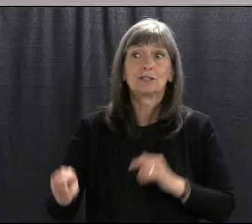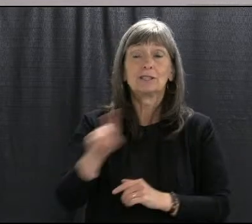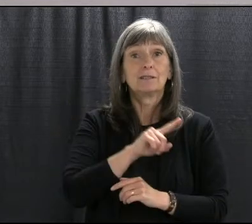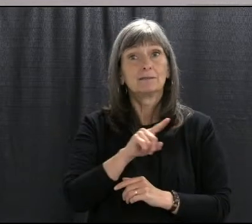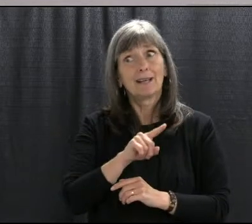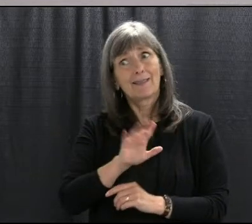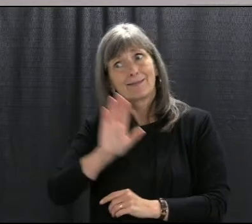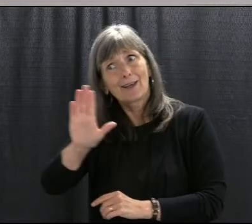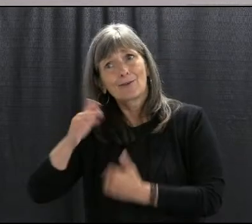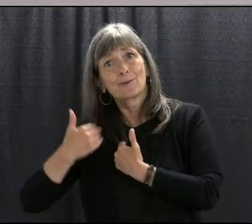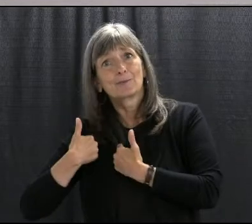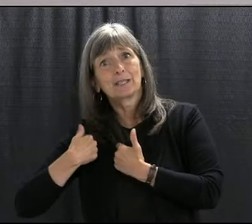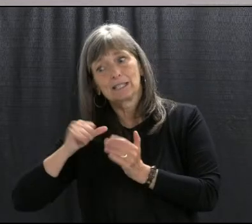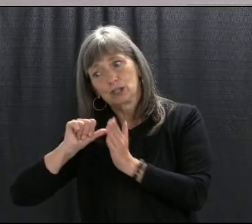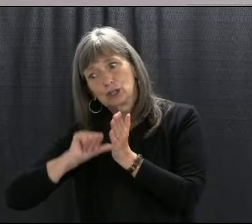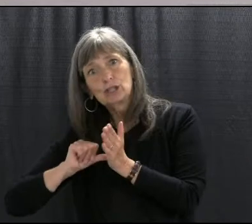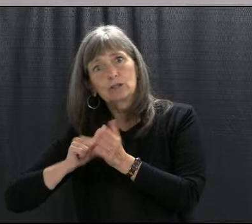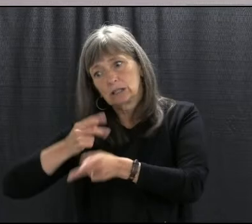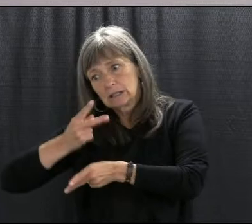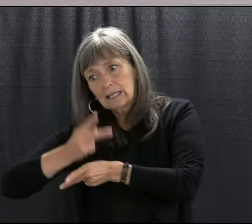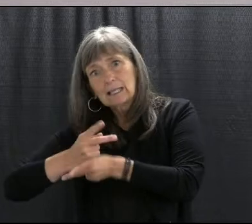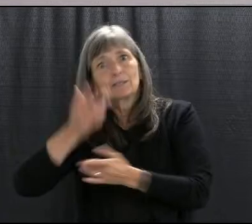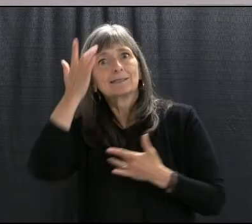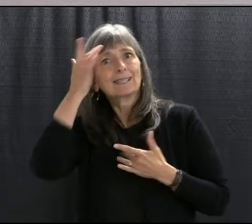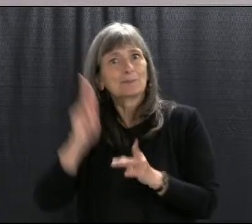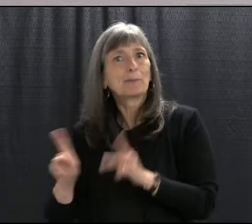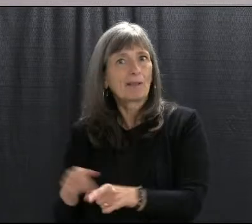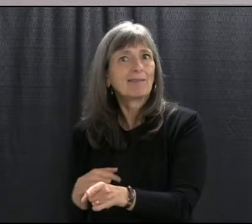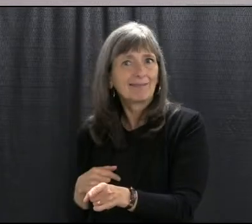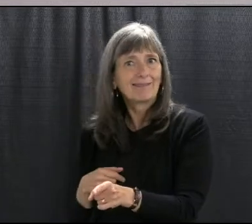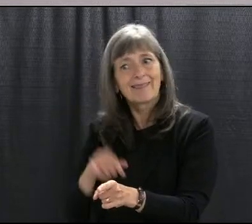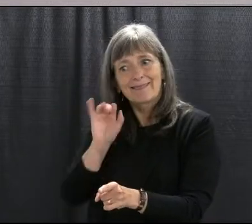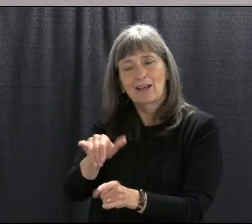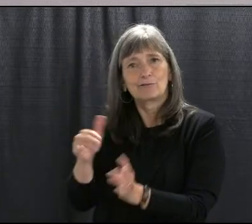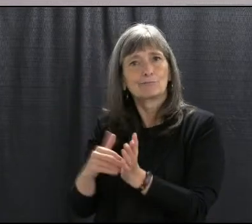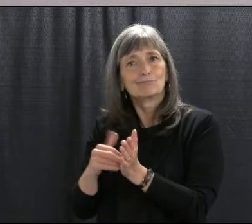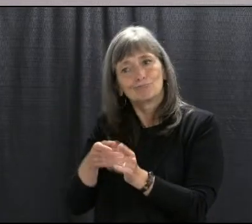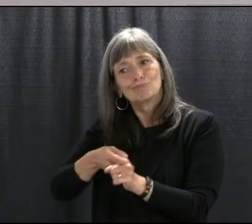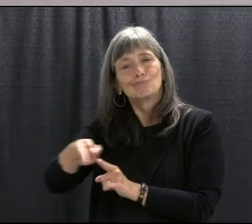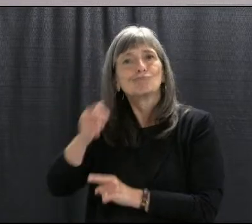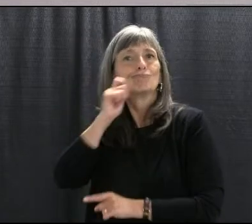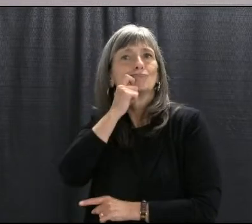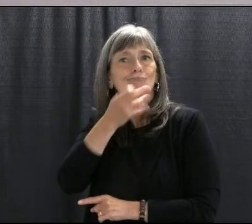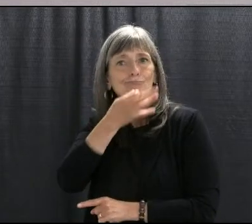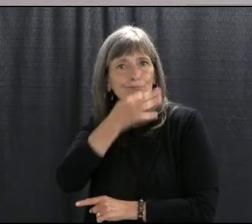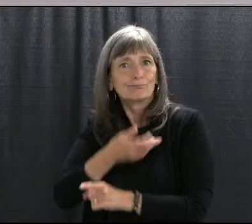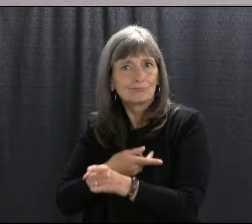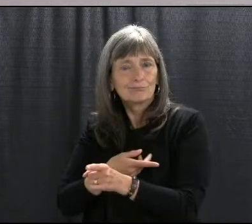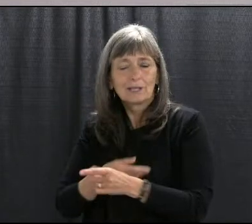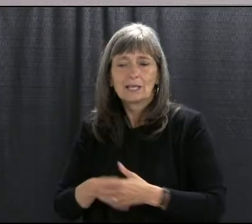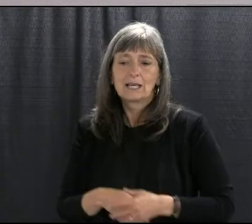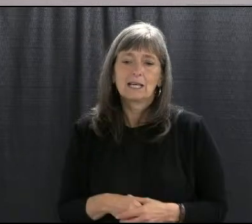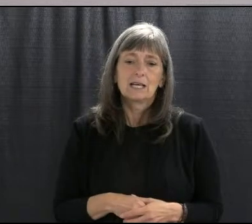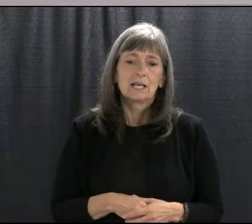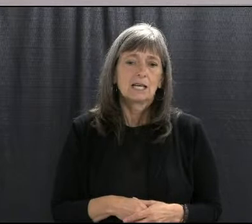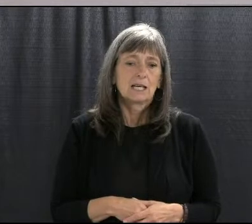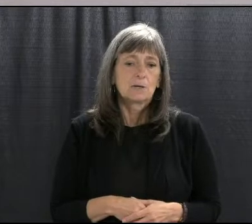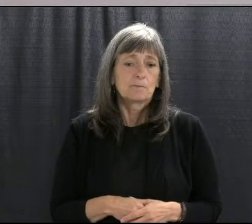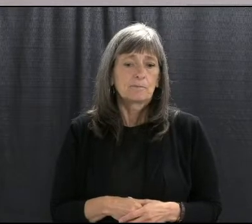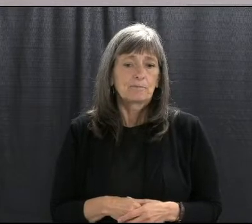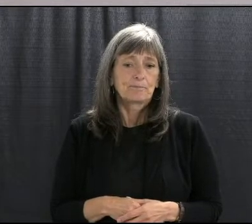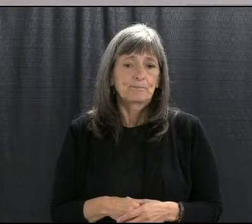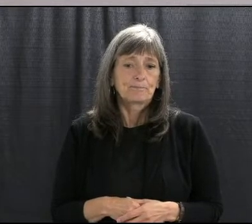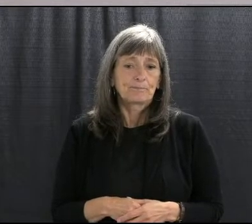doing operations and looking after people in hospital beds and those sorts of things. So I think it's pretty, you know,